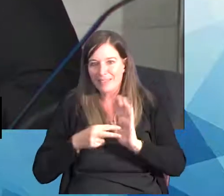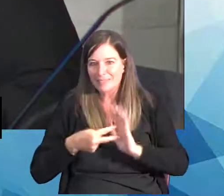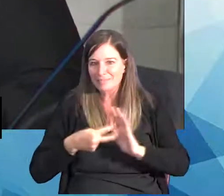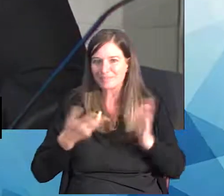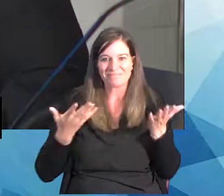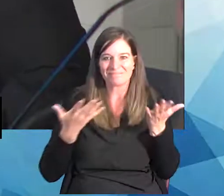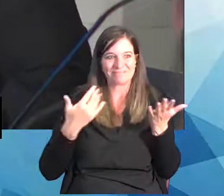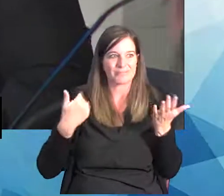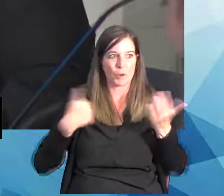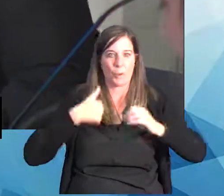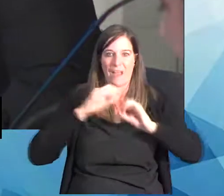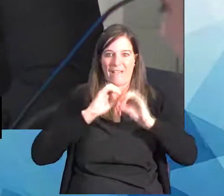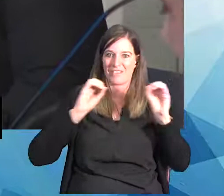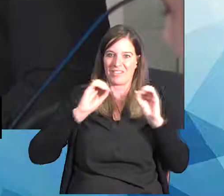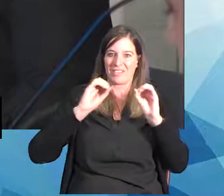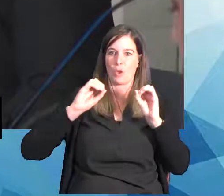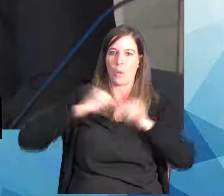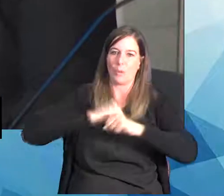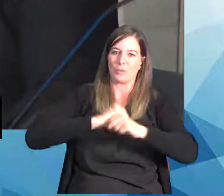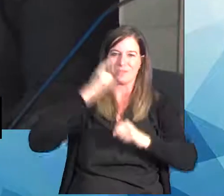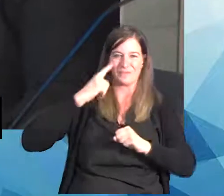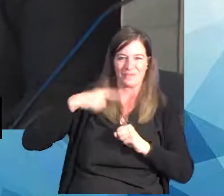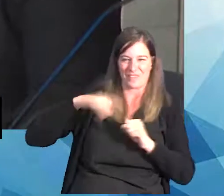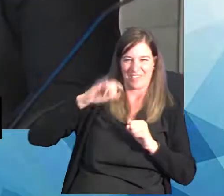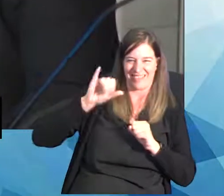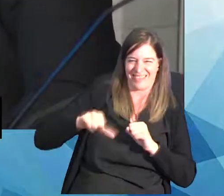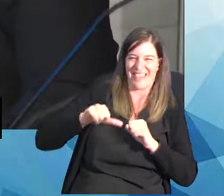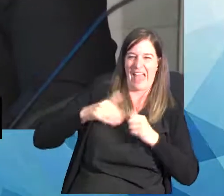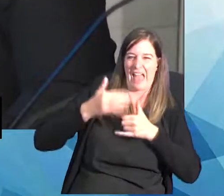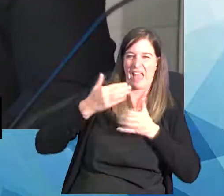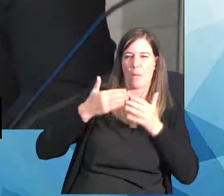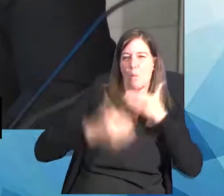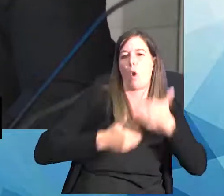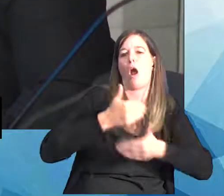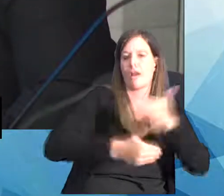months ago. Okay, thank you.